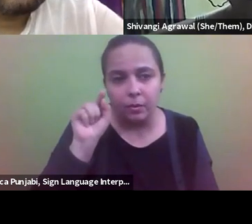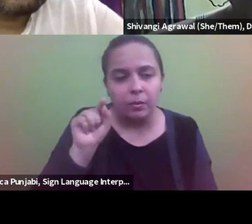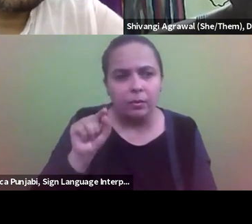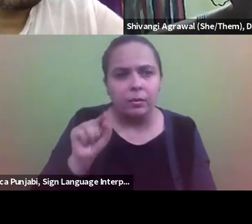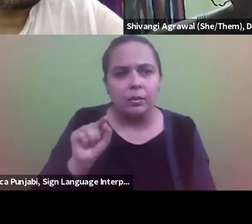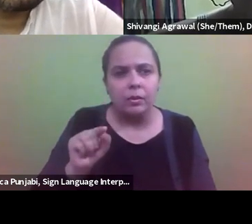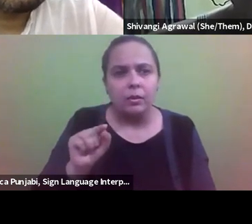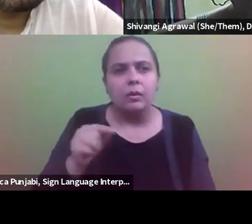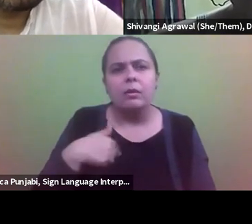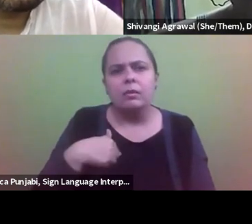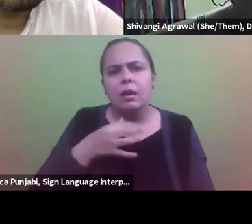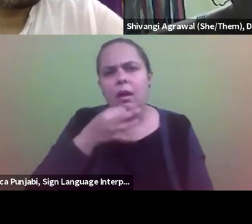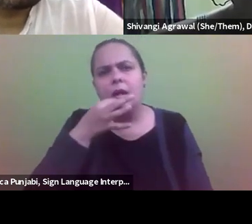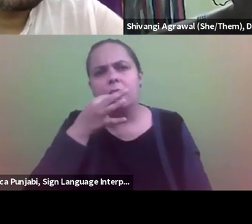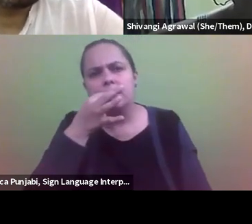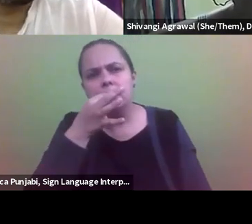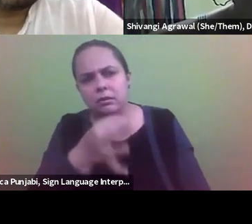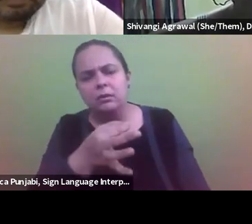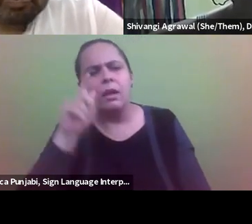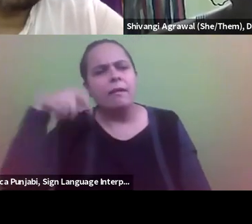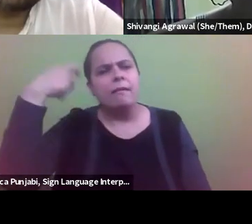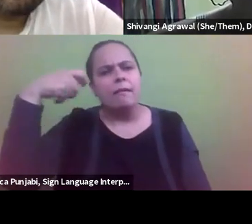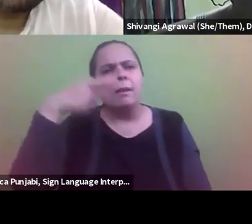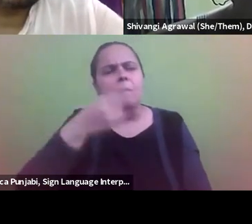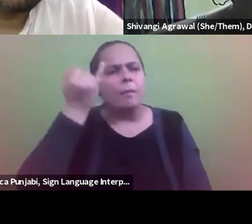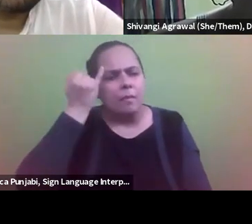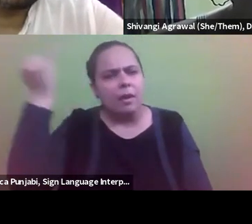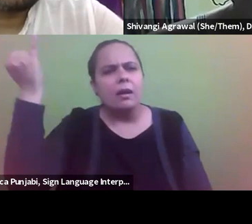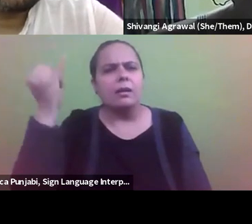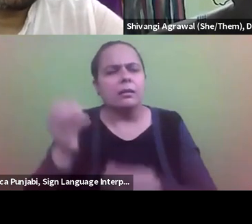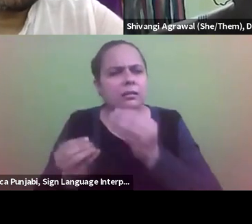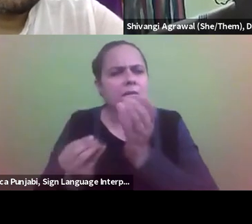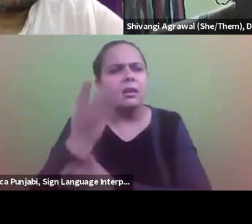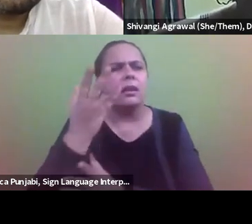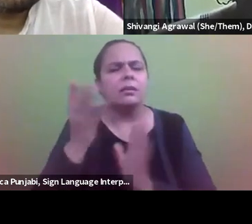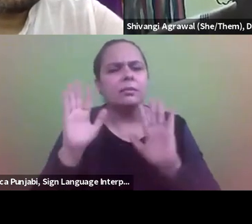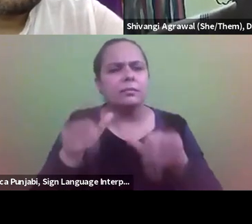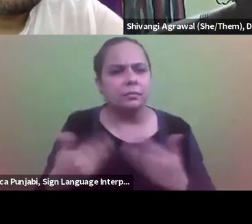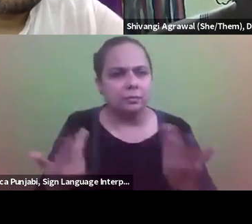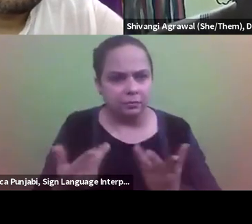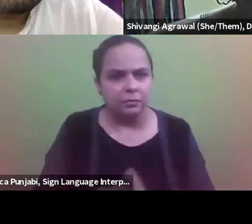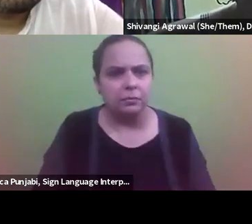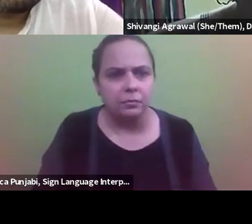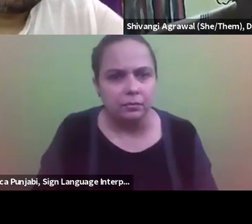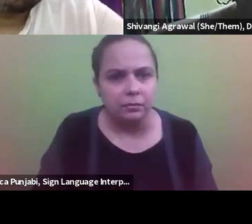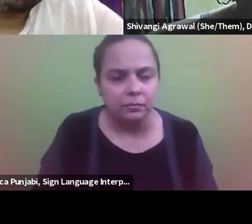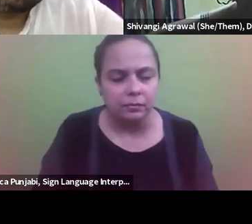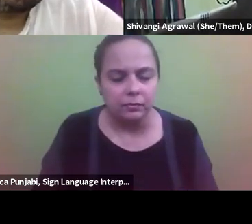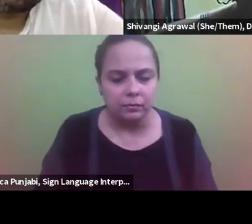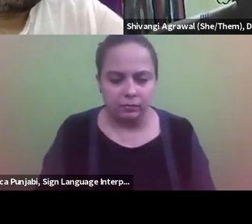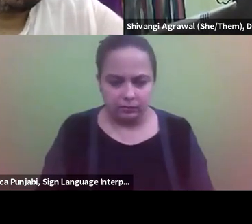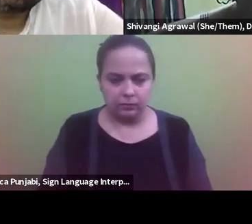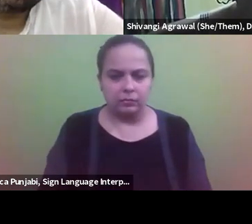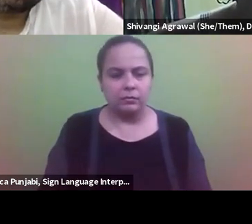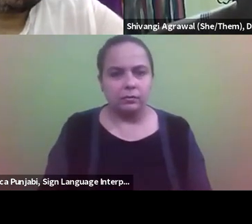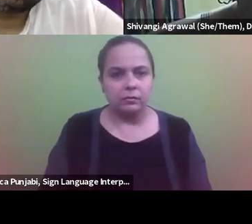I'm wondering why you included that in the film. And I think take it one step further. I understand that you've sort of been subjected